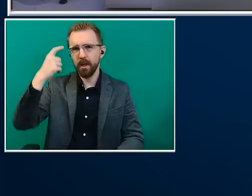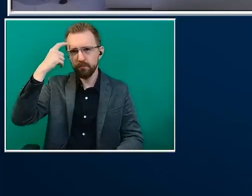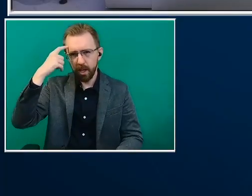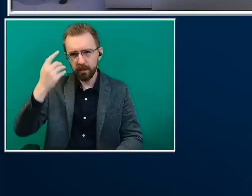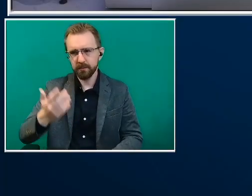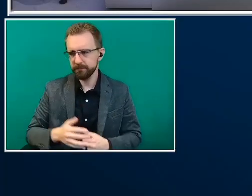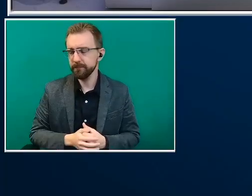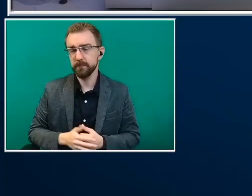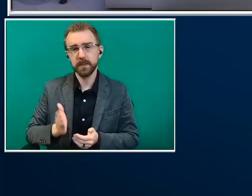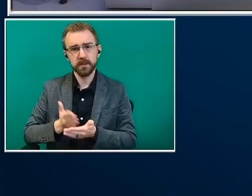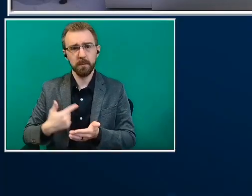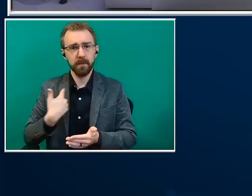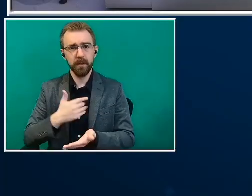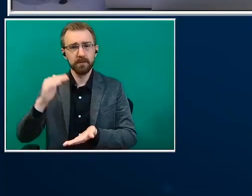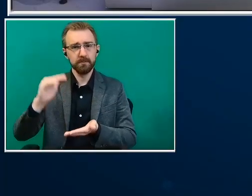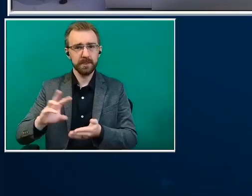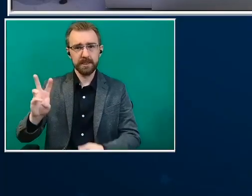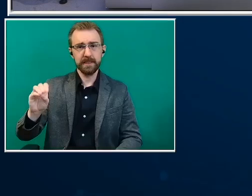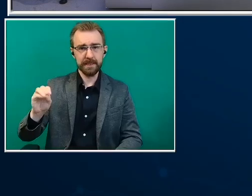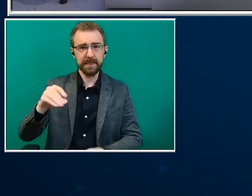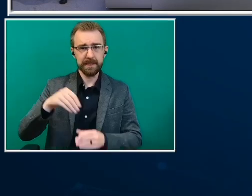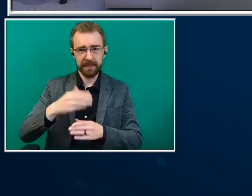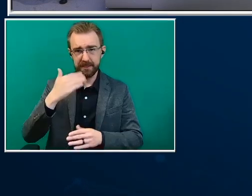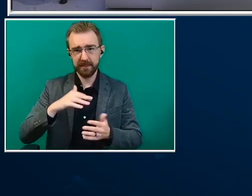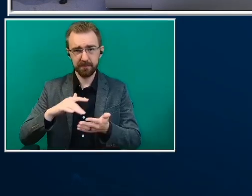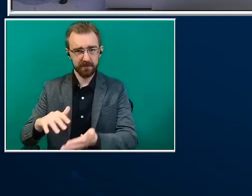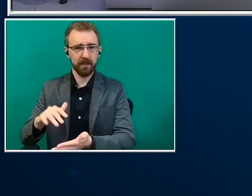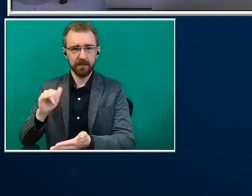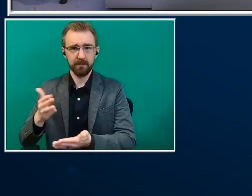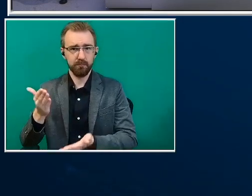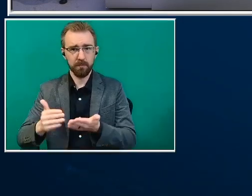the high 60s on their sleep study. That was probably a little too low.